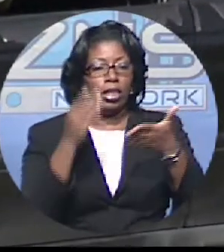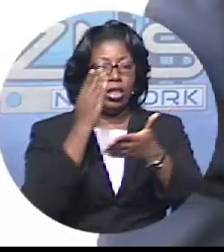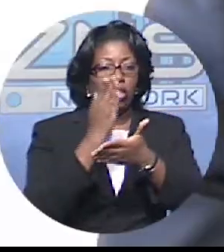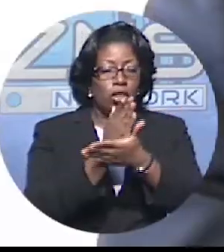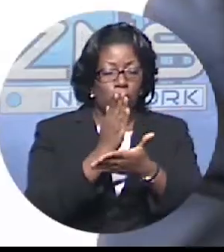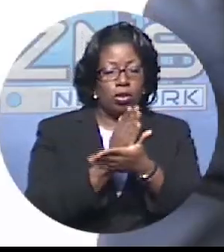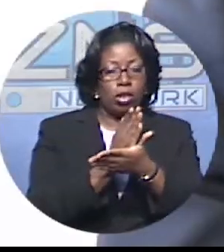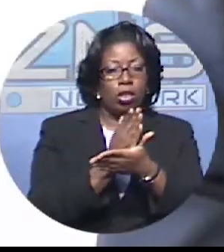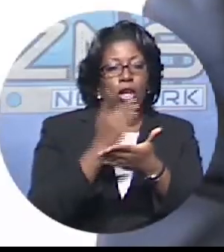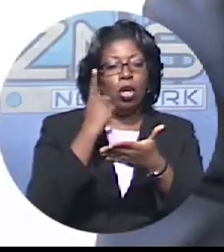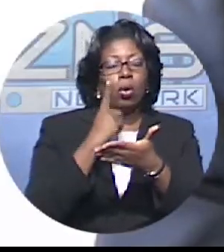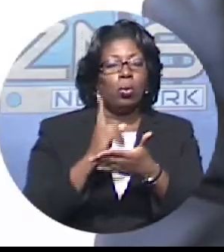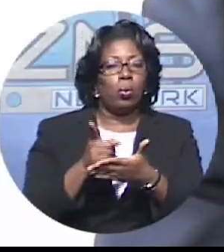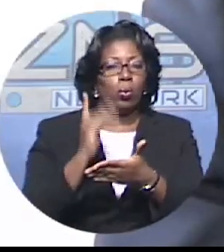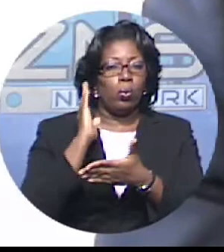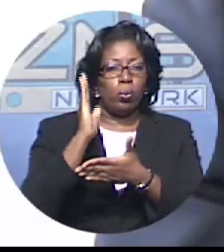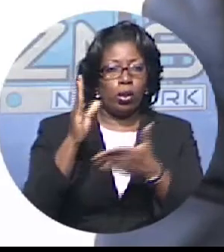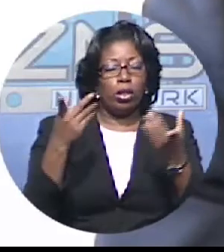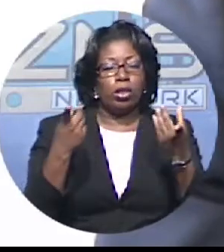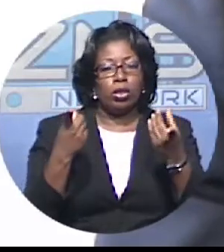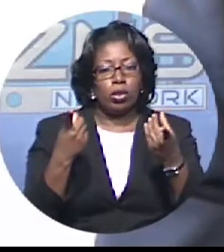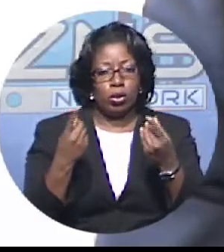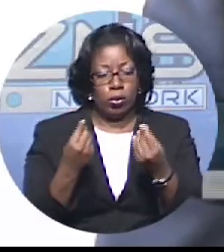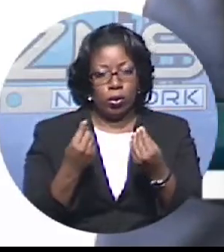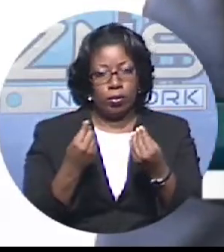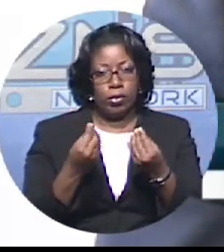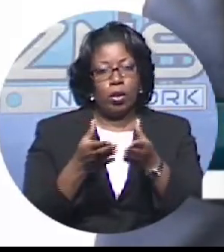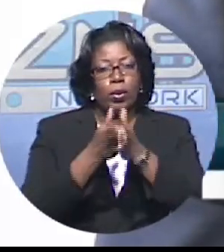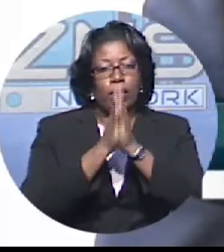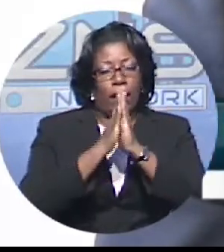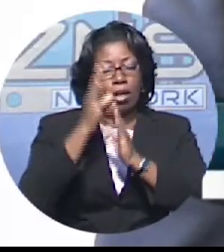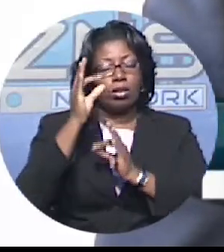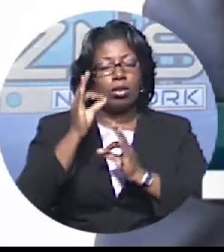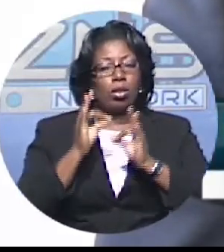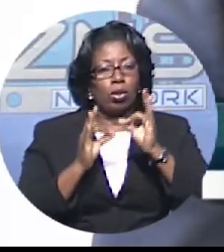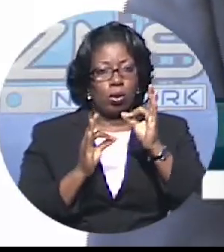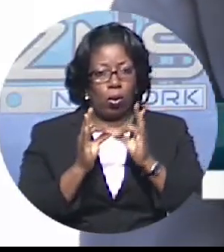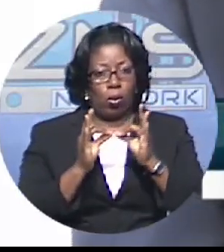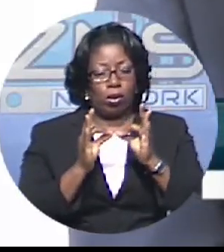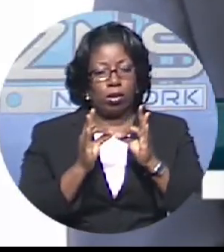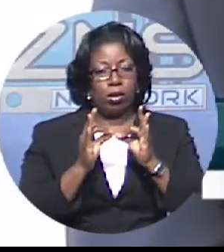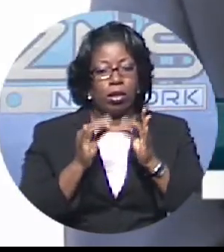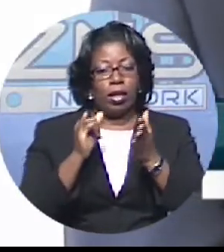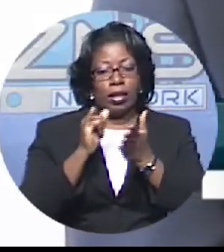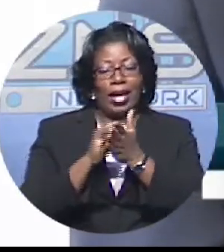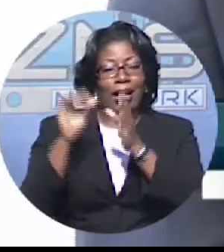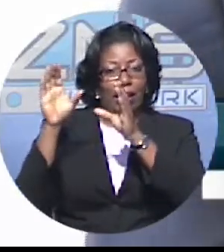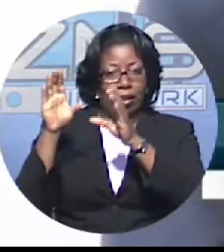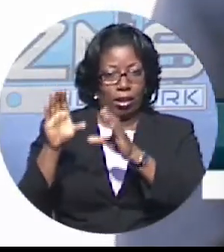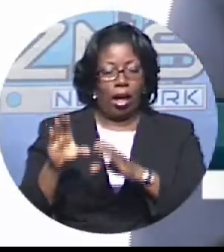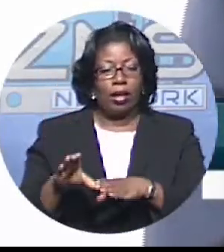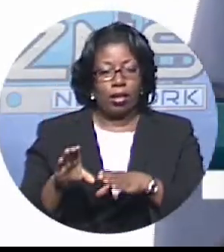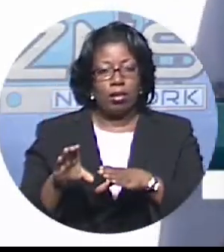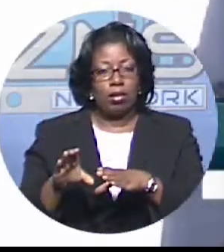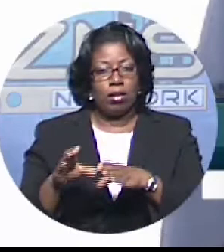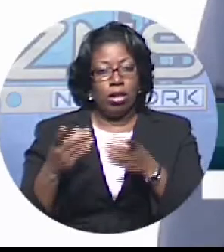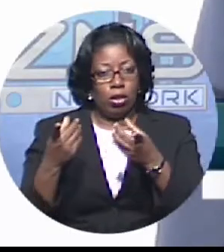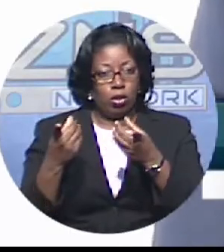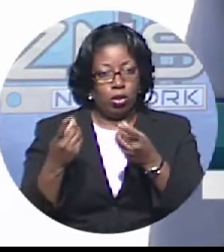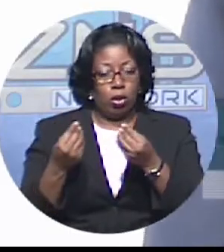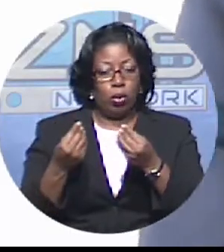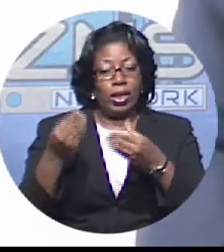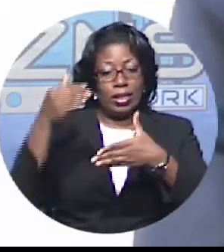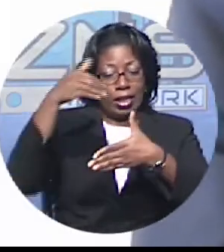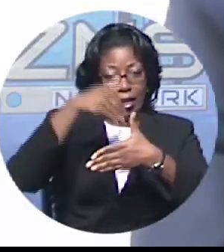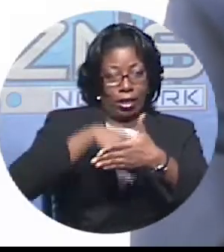entail. We wish a declaration of the court that what our clients does, that what our clients do is